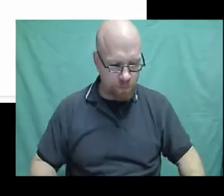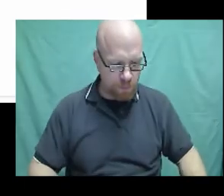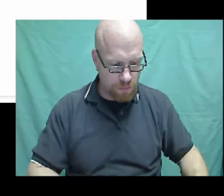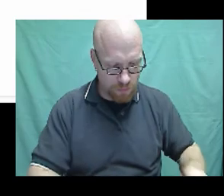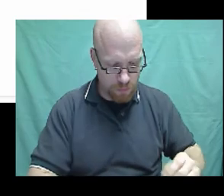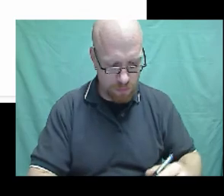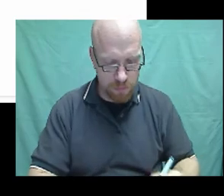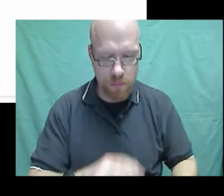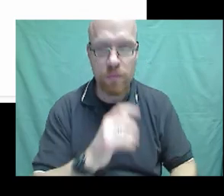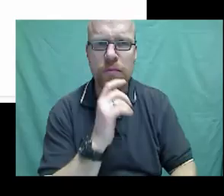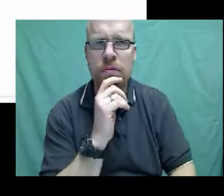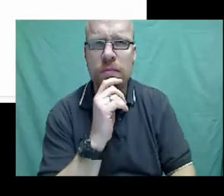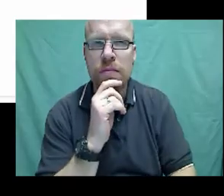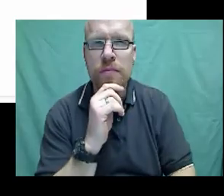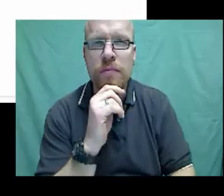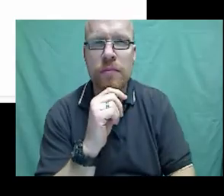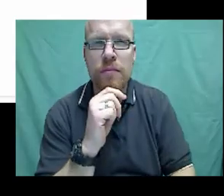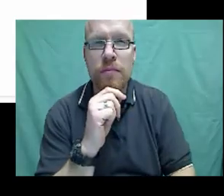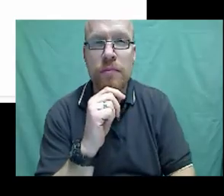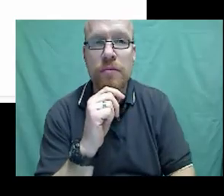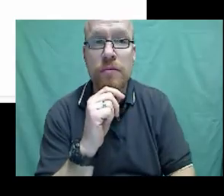this formula that you see right here above,